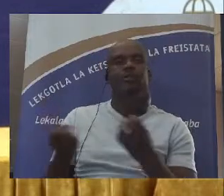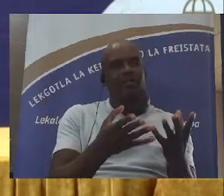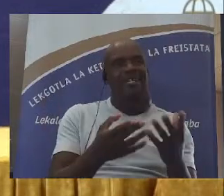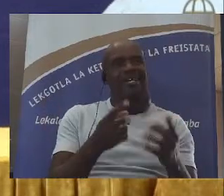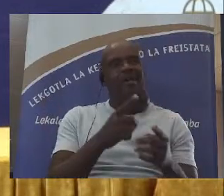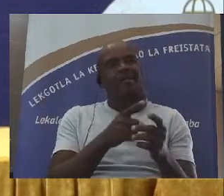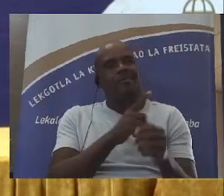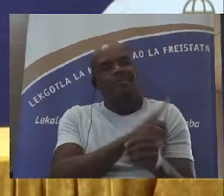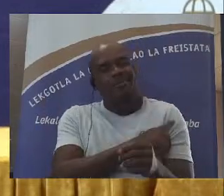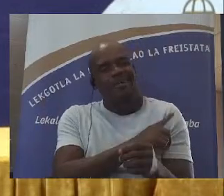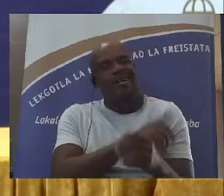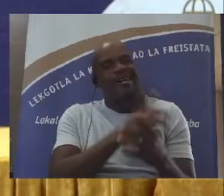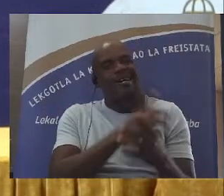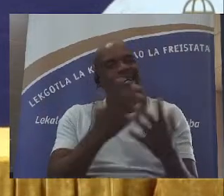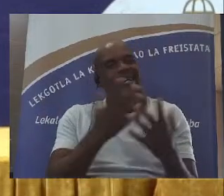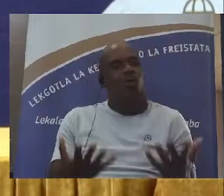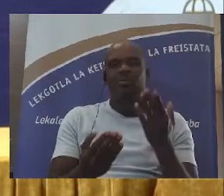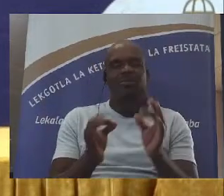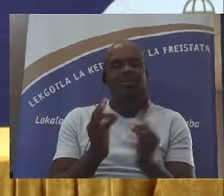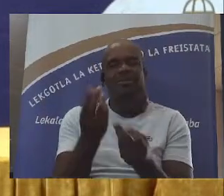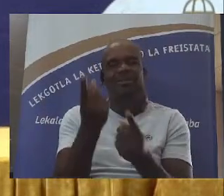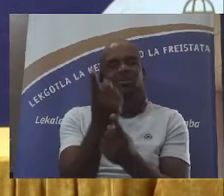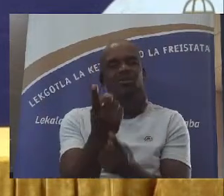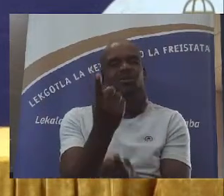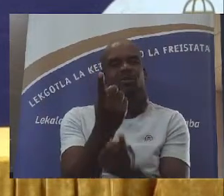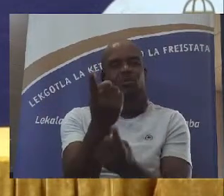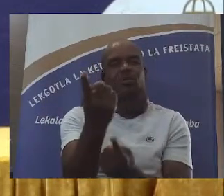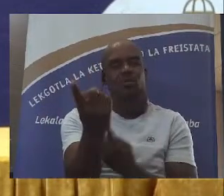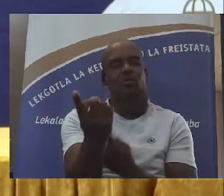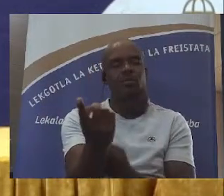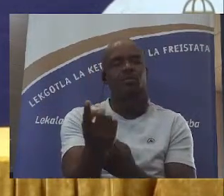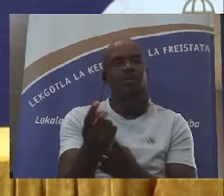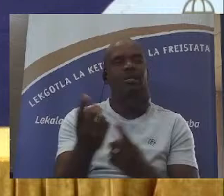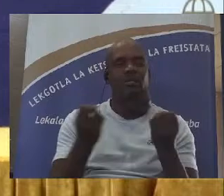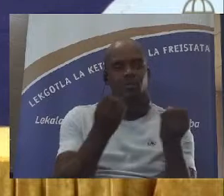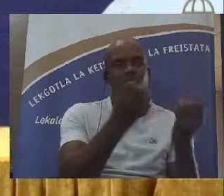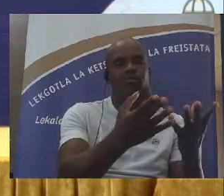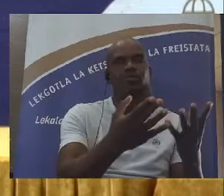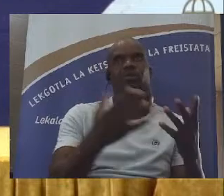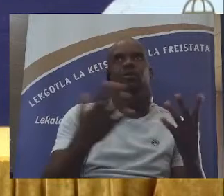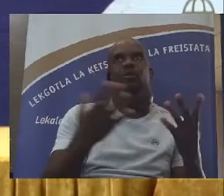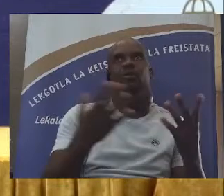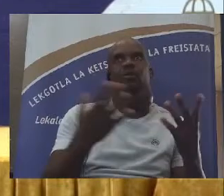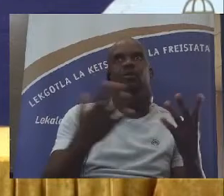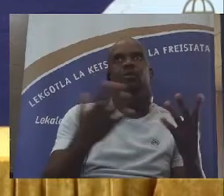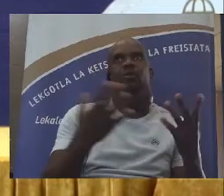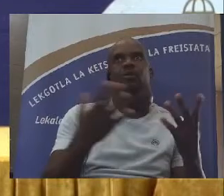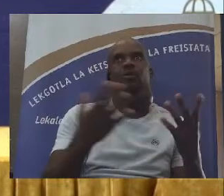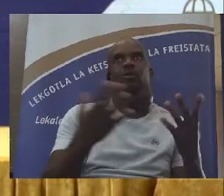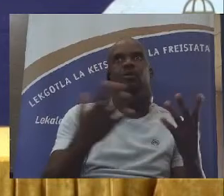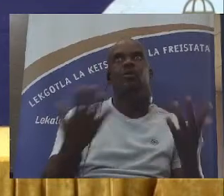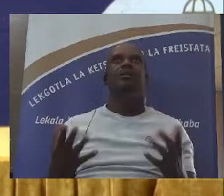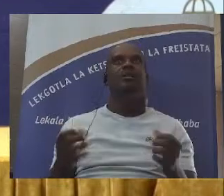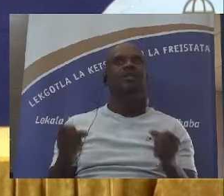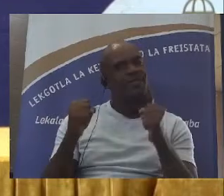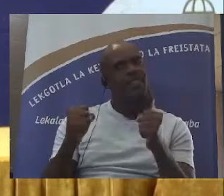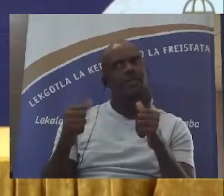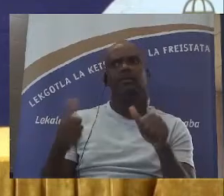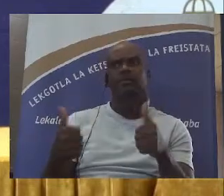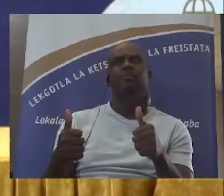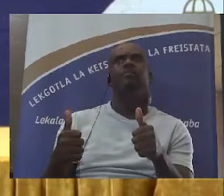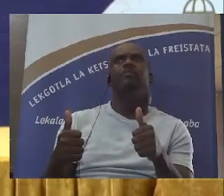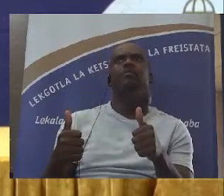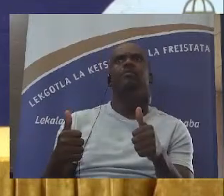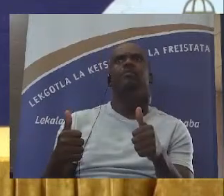proof of why this is necessary will be made available. So it is an open, transparent